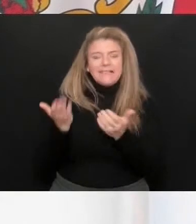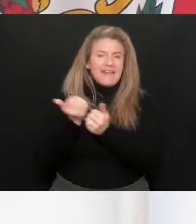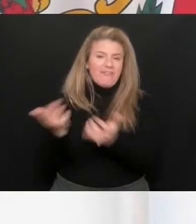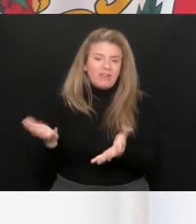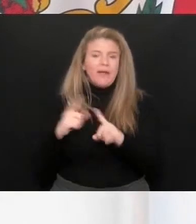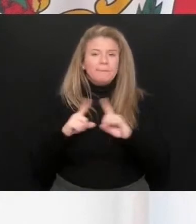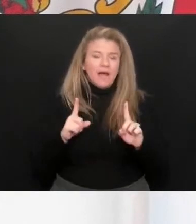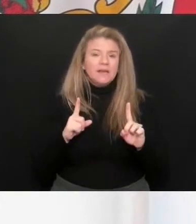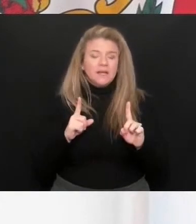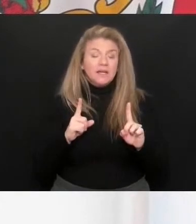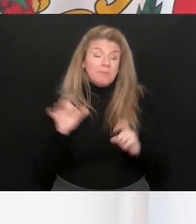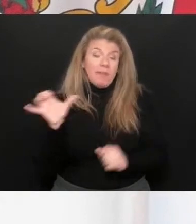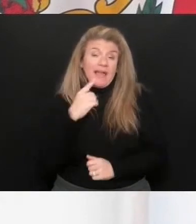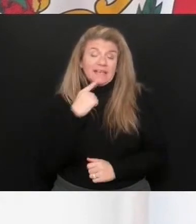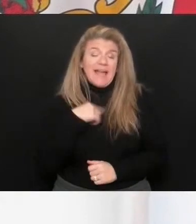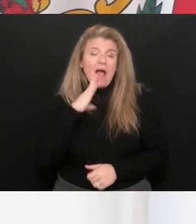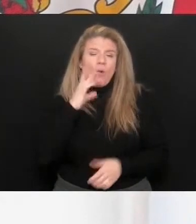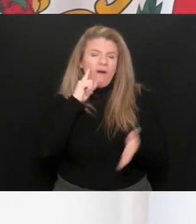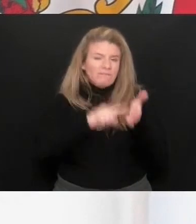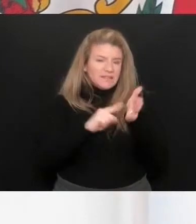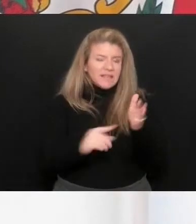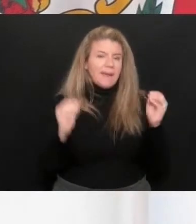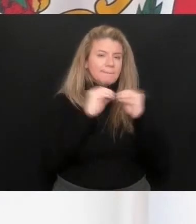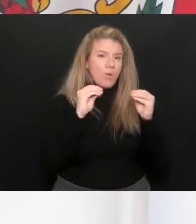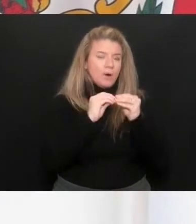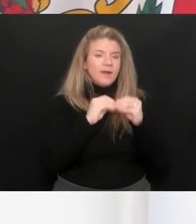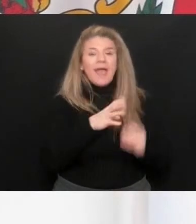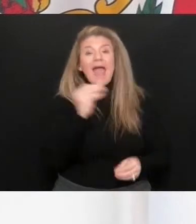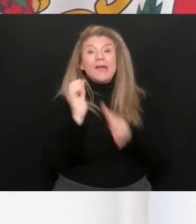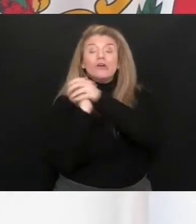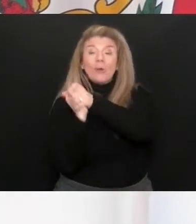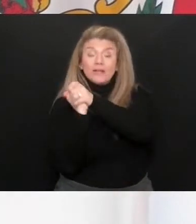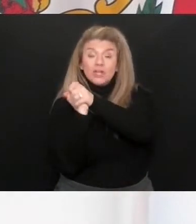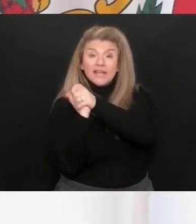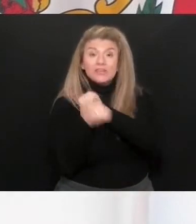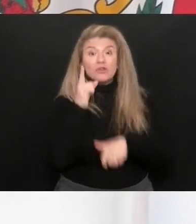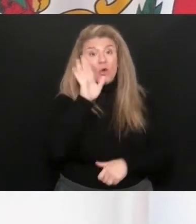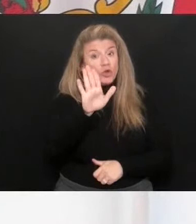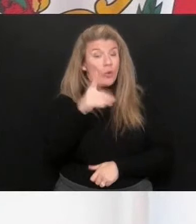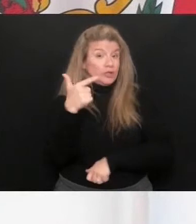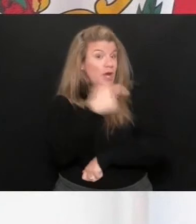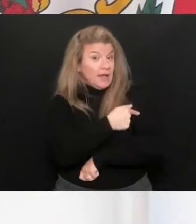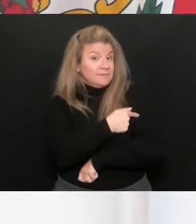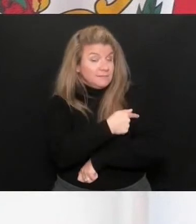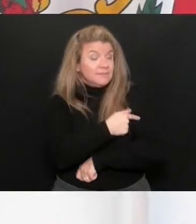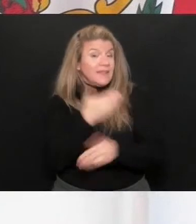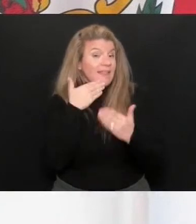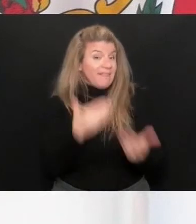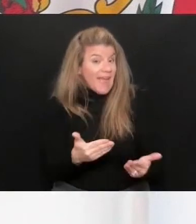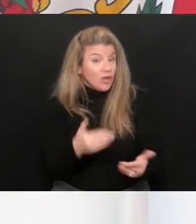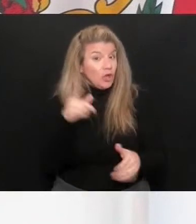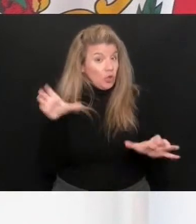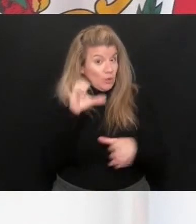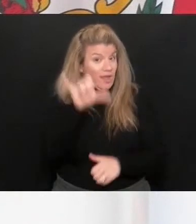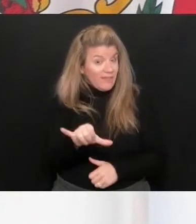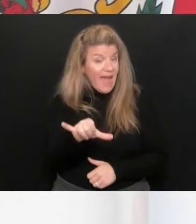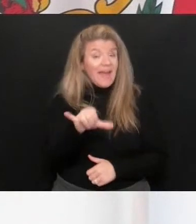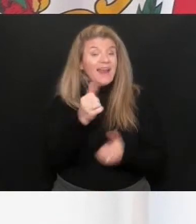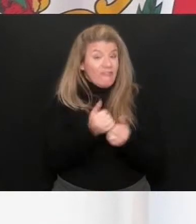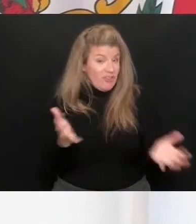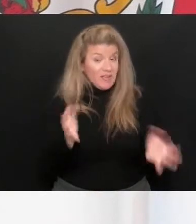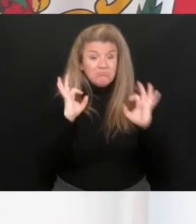But like I said, I'll have more plans, and congratulations on the fact that you got your shot. Thank goodness you did and